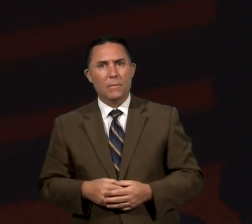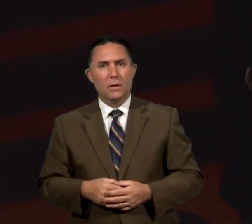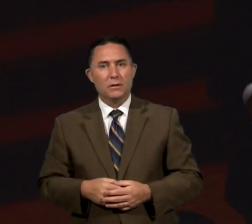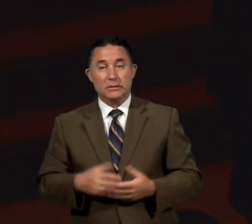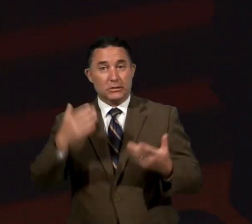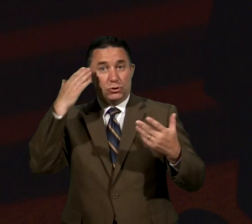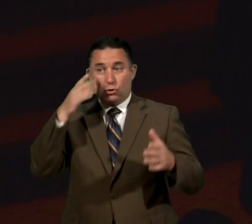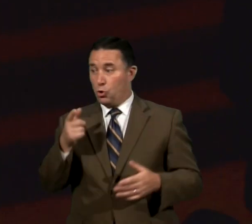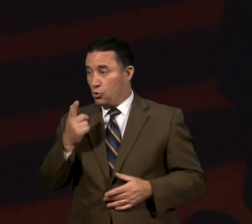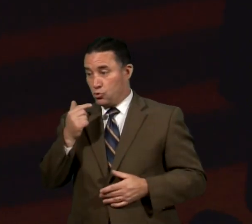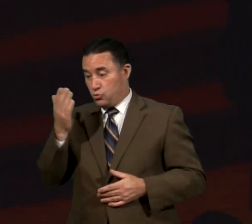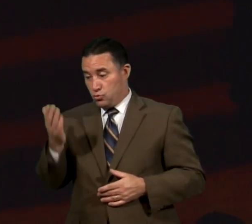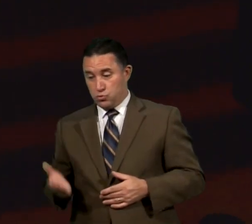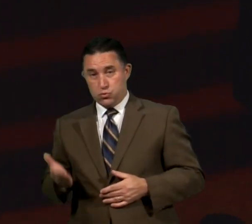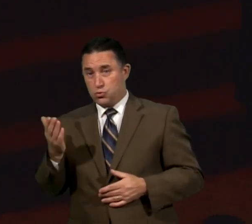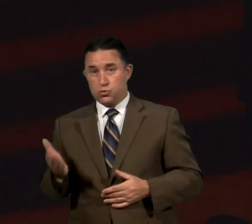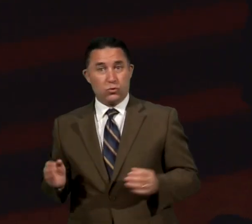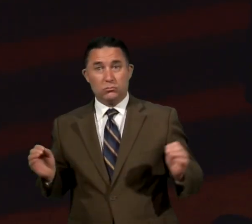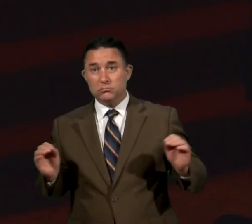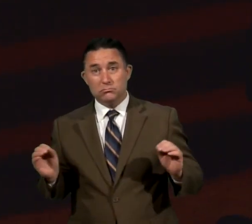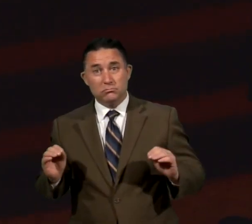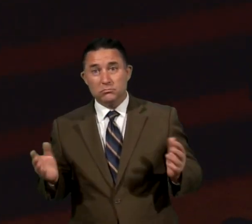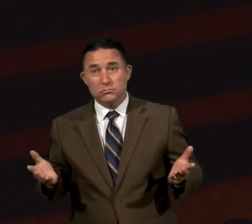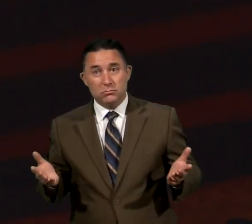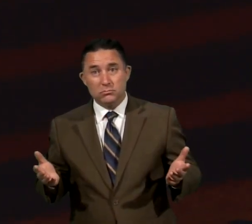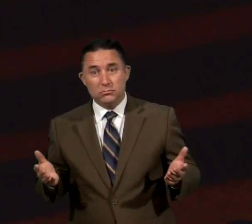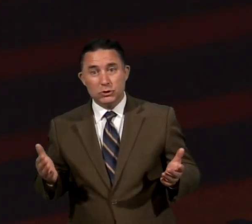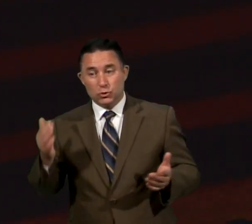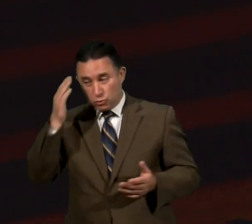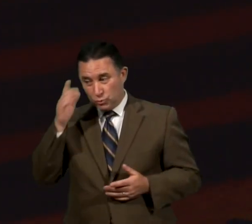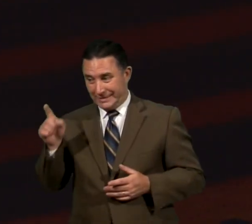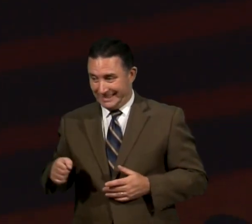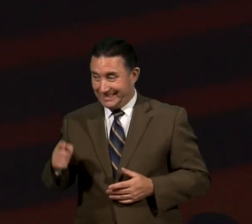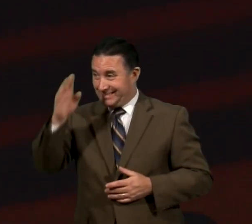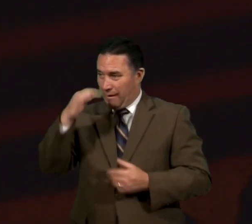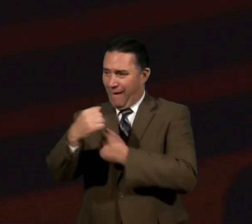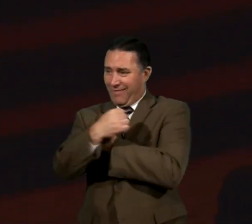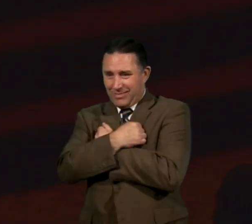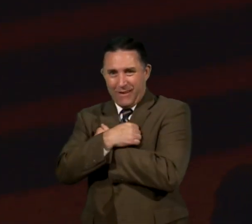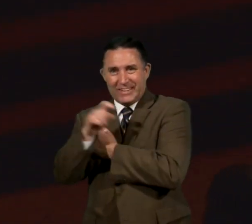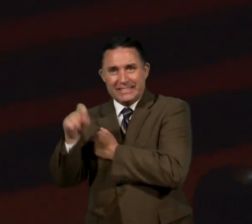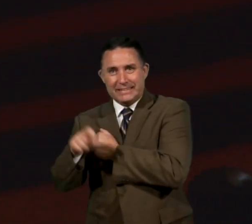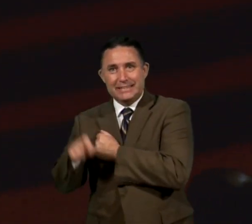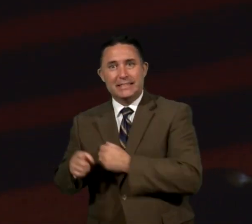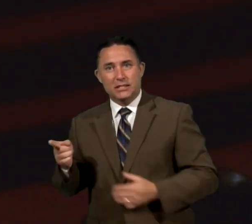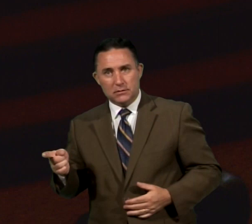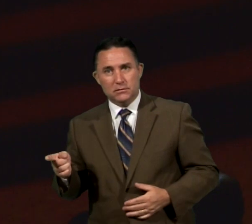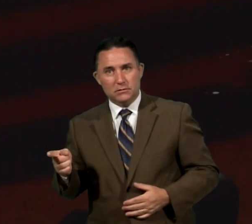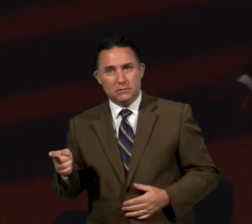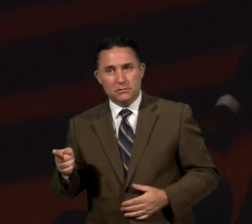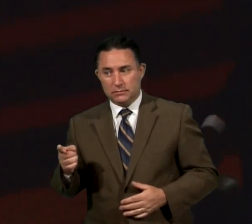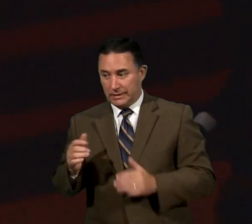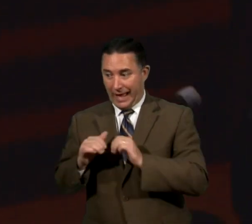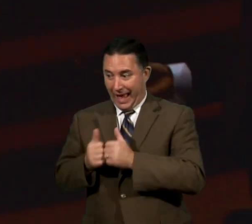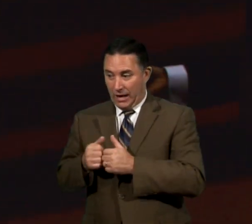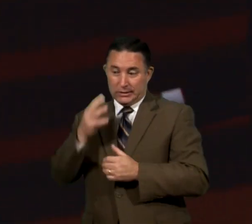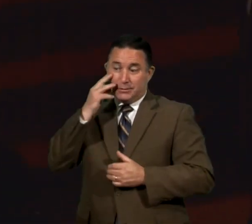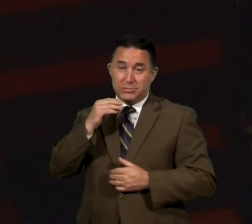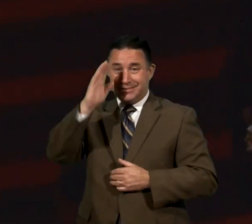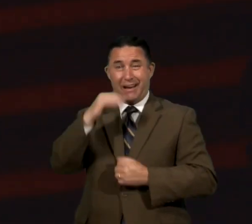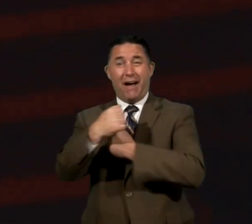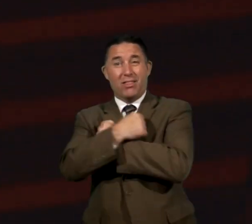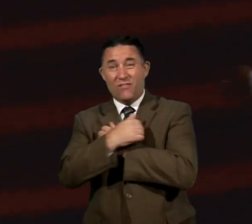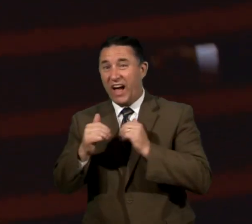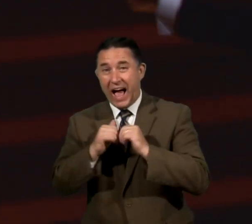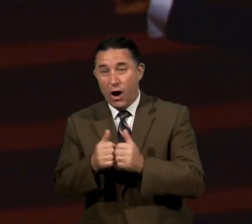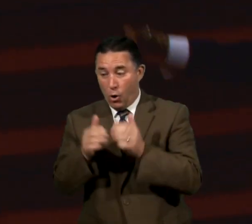Not knowing him from a can of paint. We knew he needed the love of God. Amen. And the only way that he was going to experience the love of